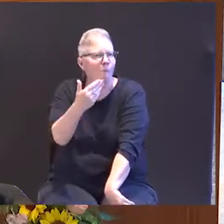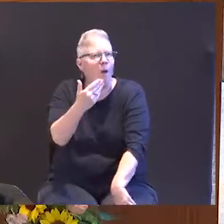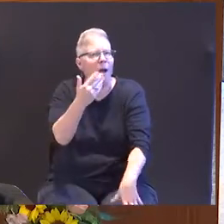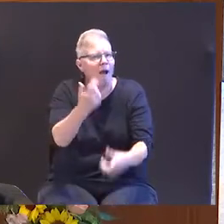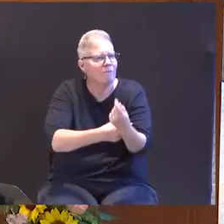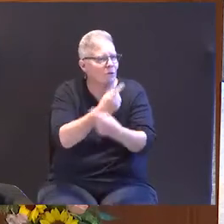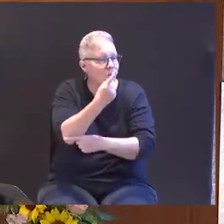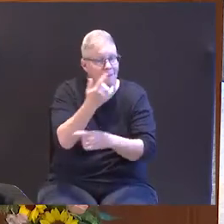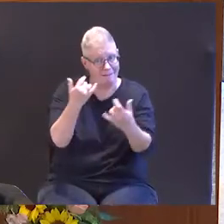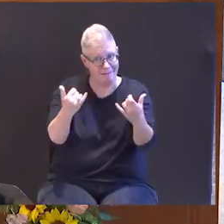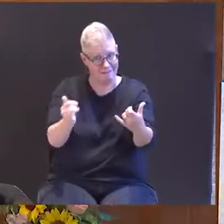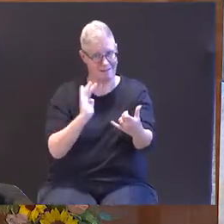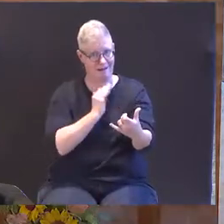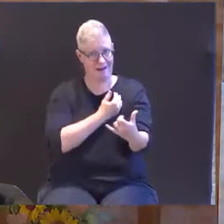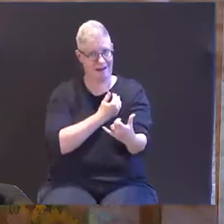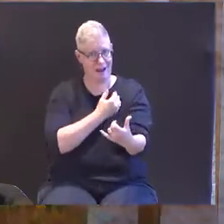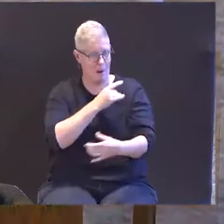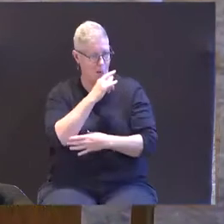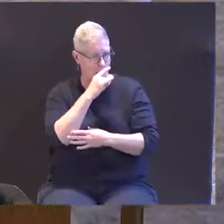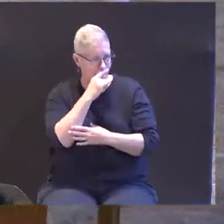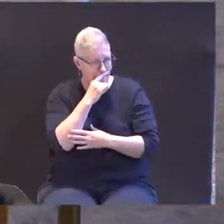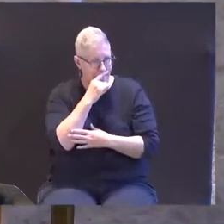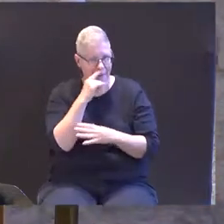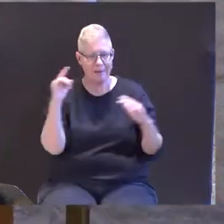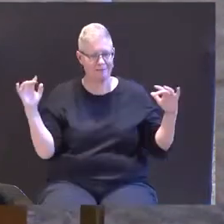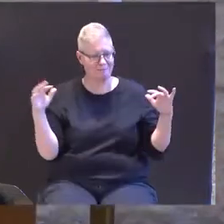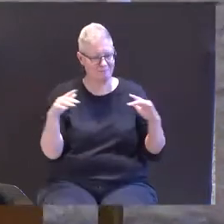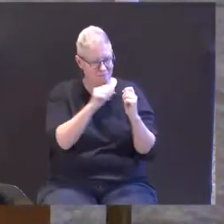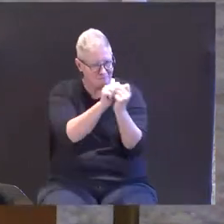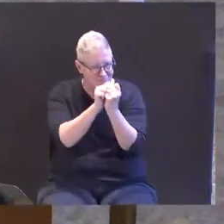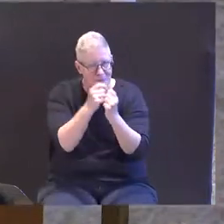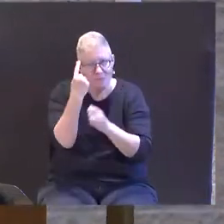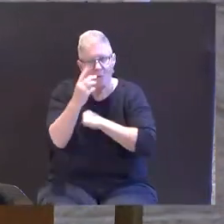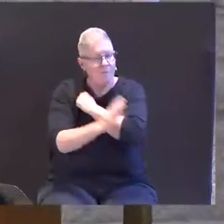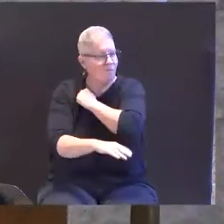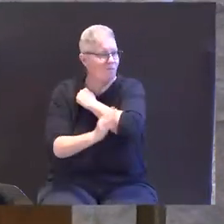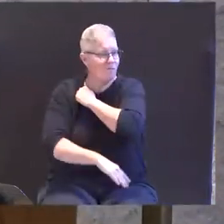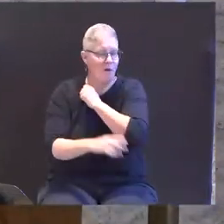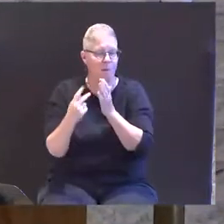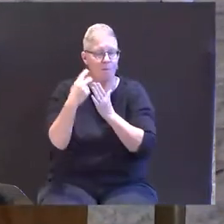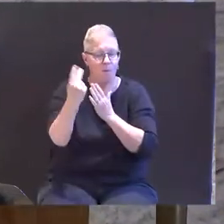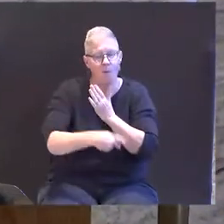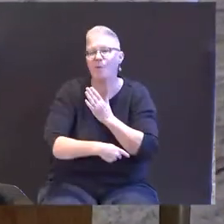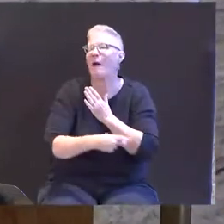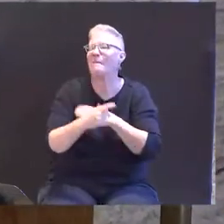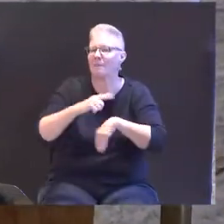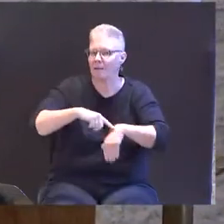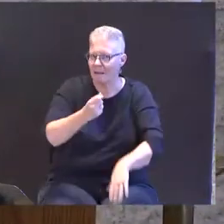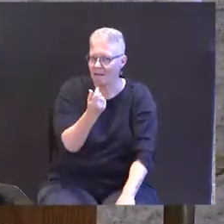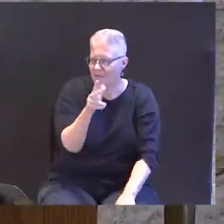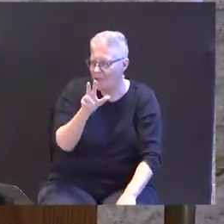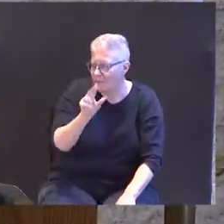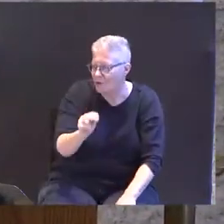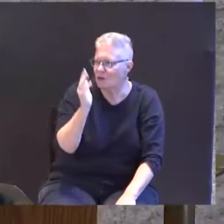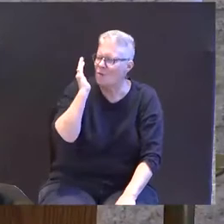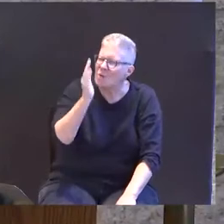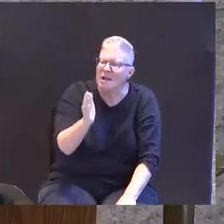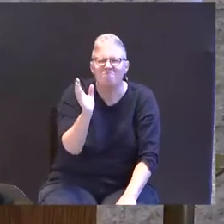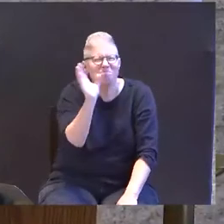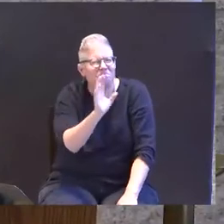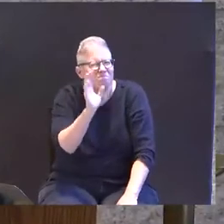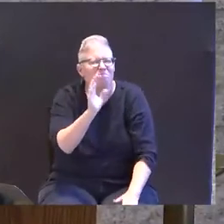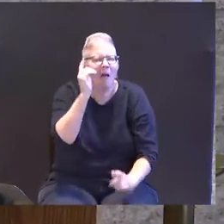Today, our kids gather for our fall program at 11:30. We're going to be exploring friendship, get-to-know-you games,